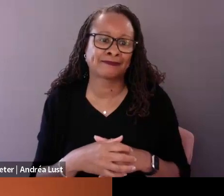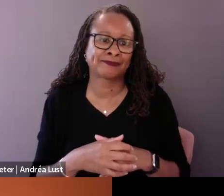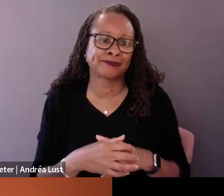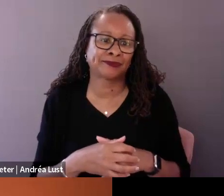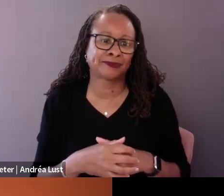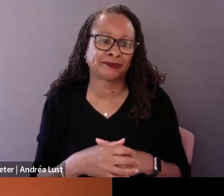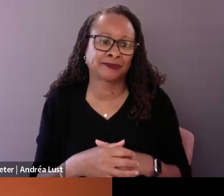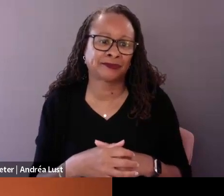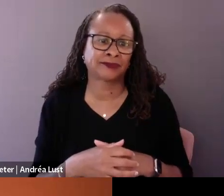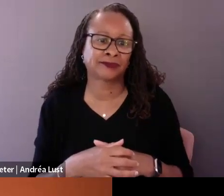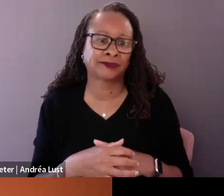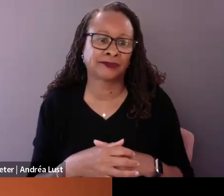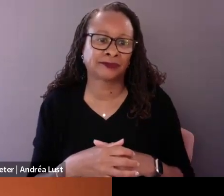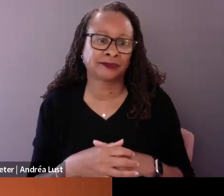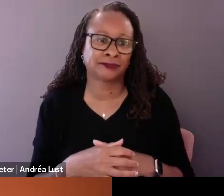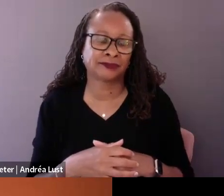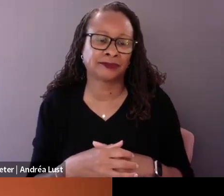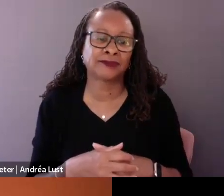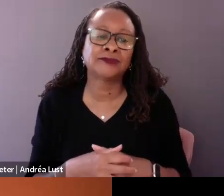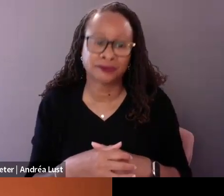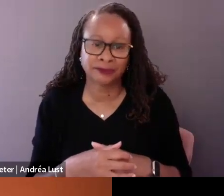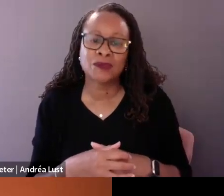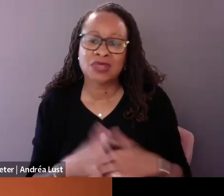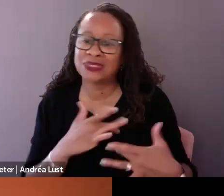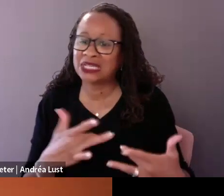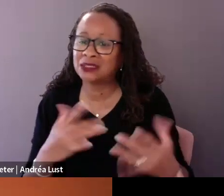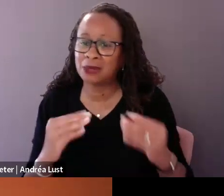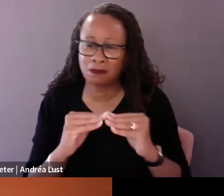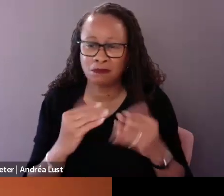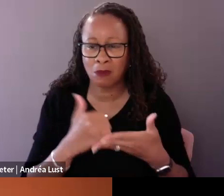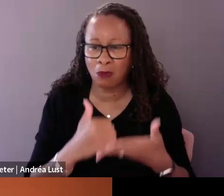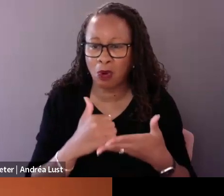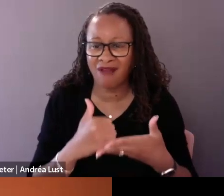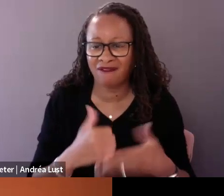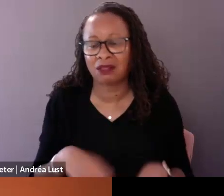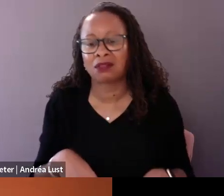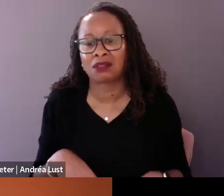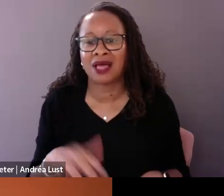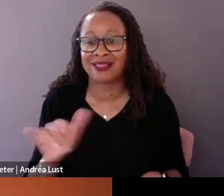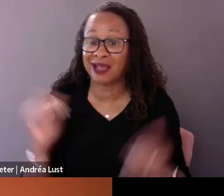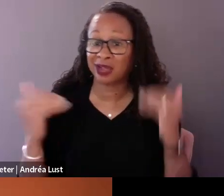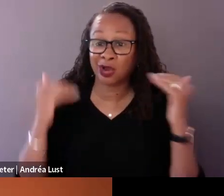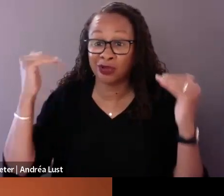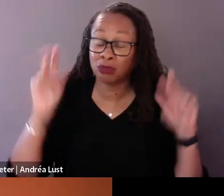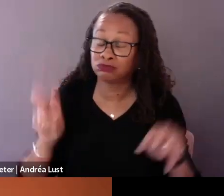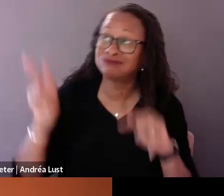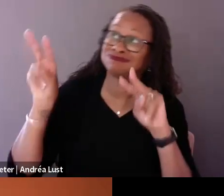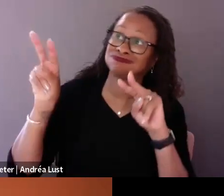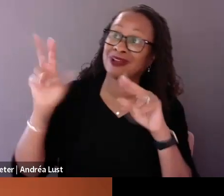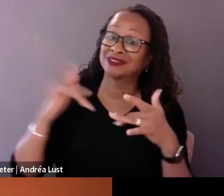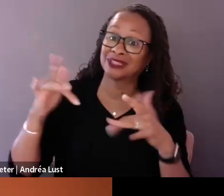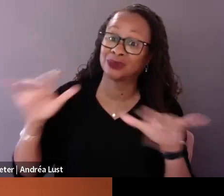you know, a helpful, you know, sort of adult figure would, but